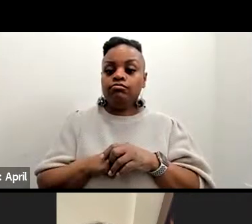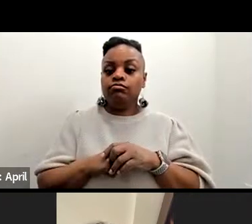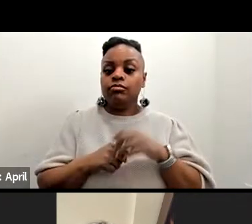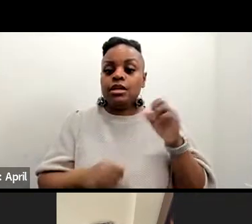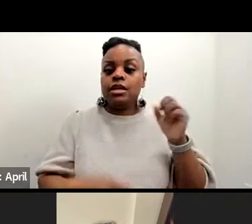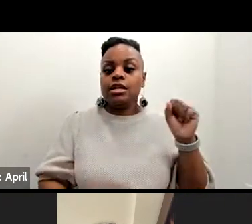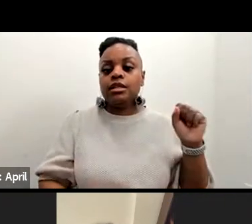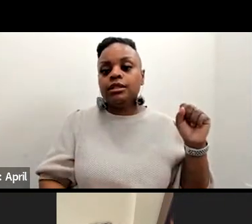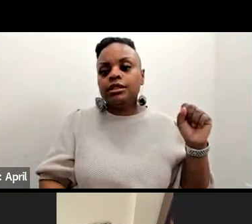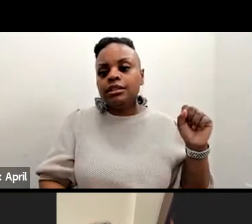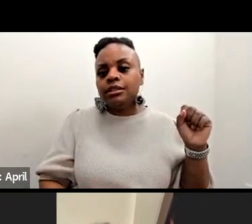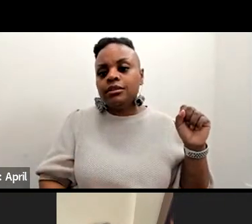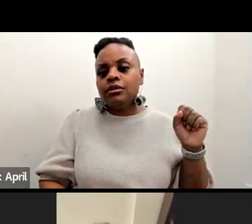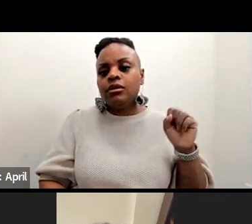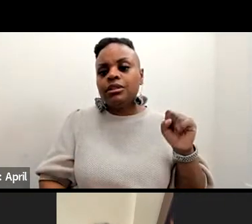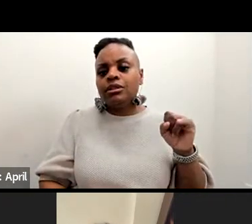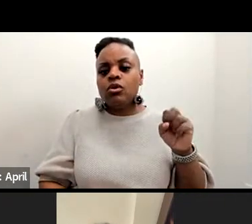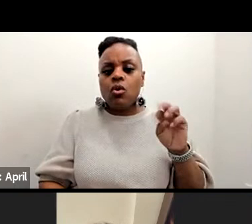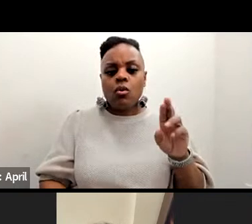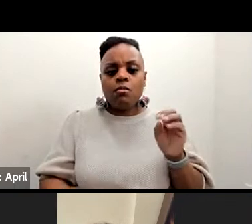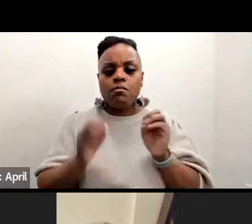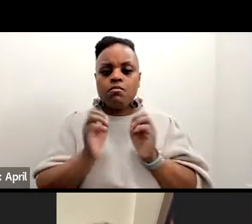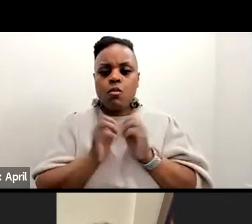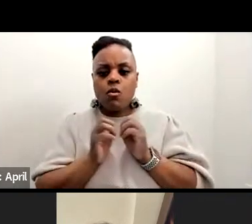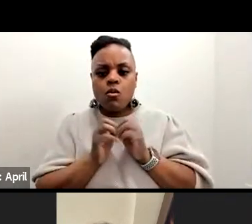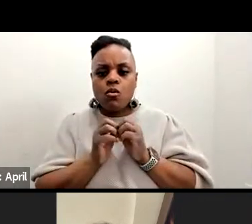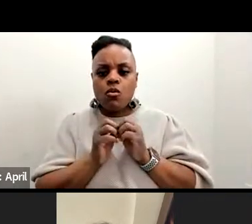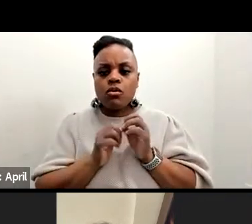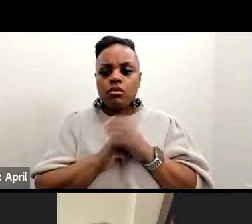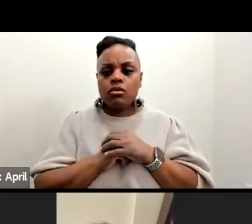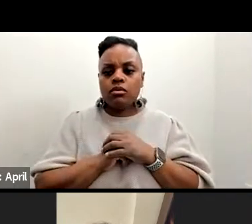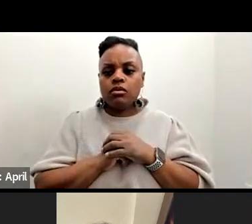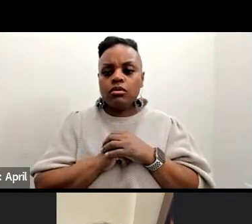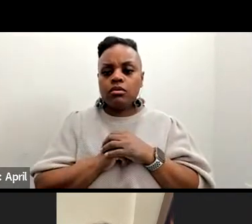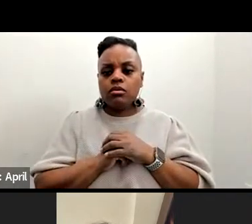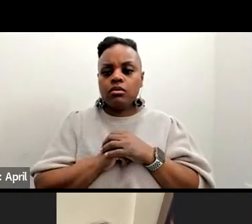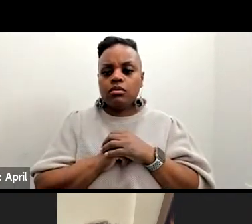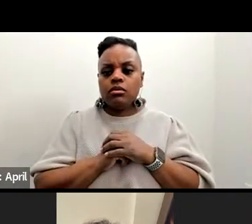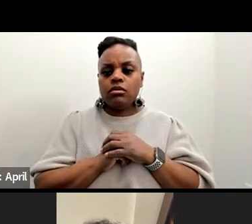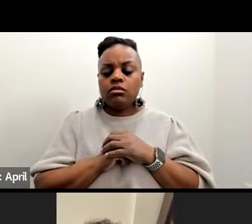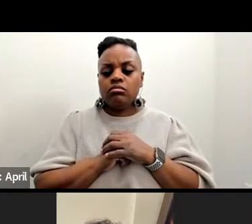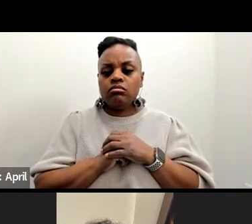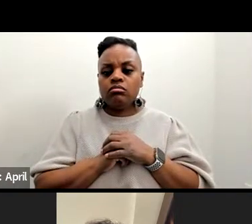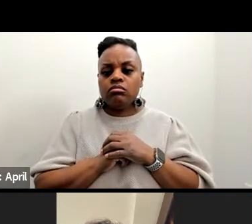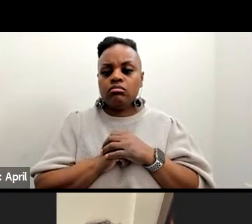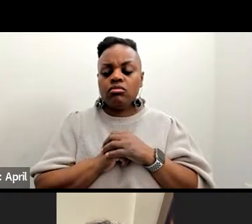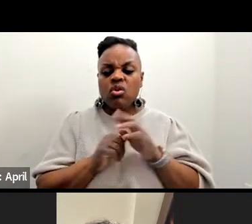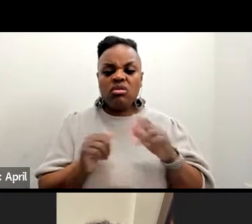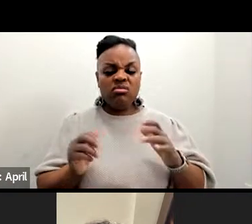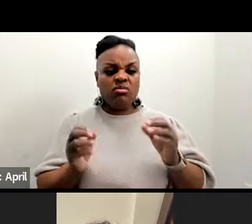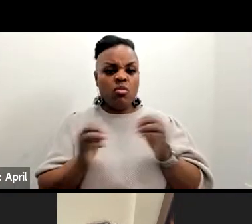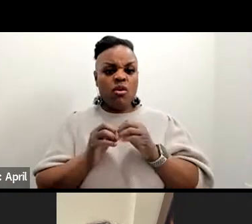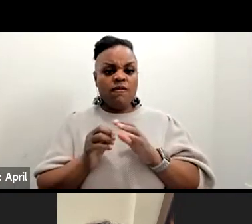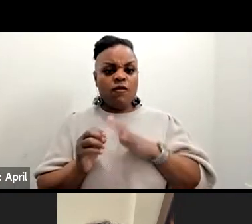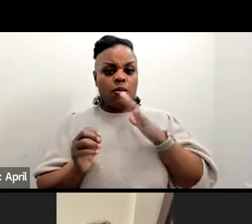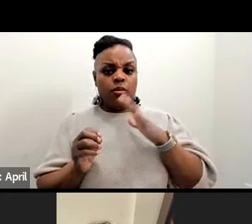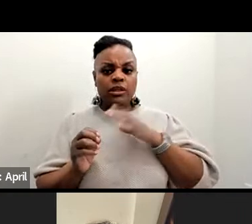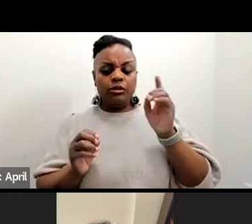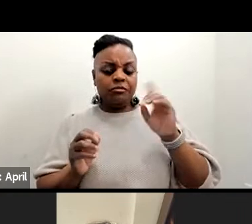the ideas, the structure, and the leadership, right? I mean, these things might not work well during